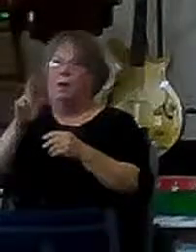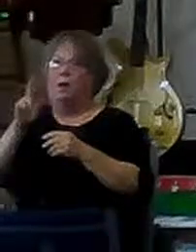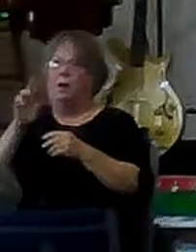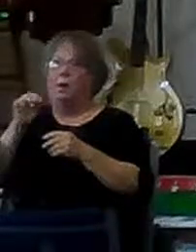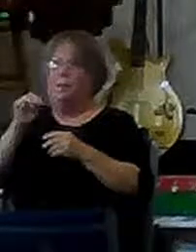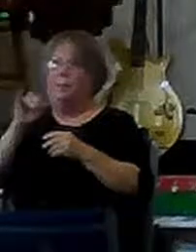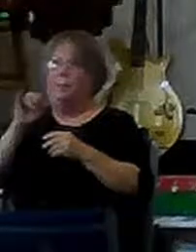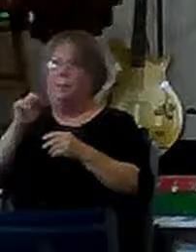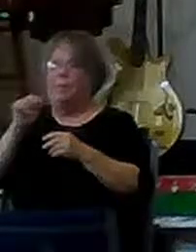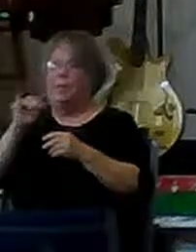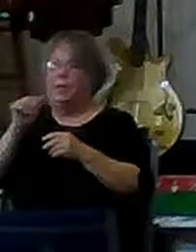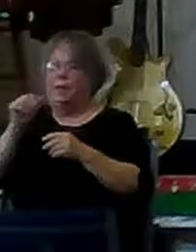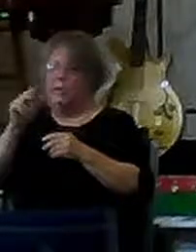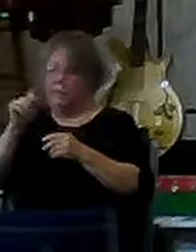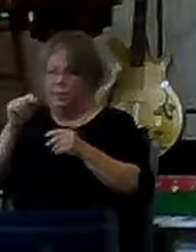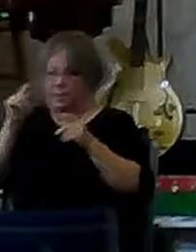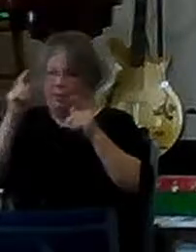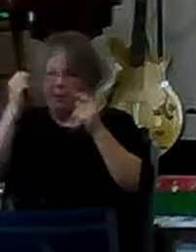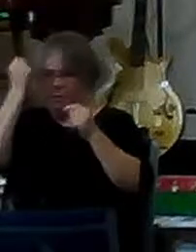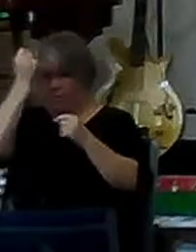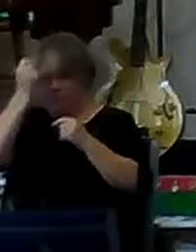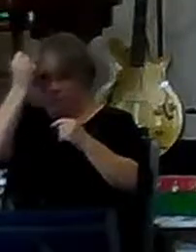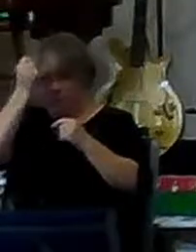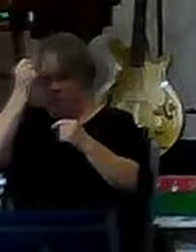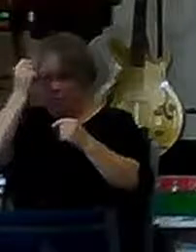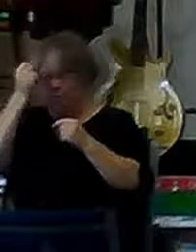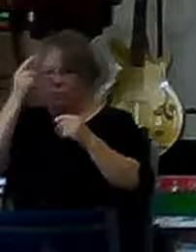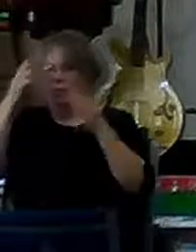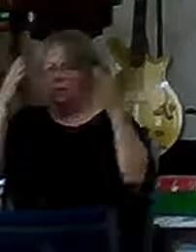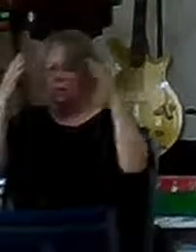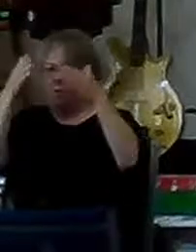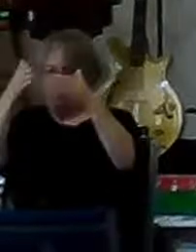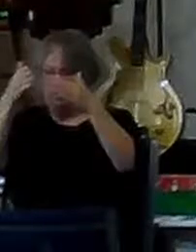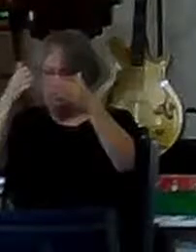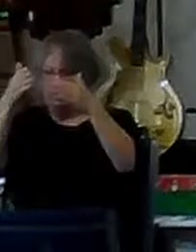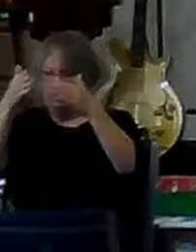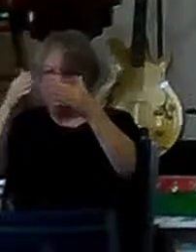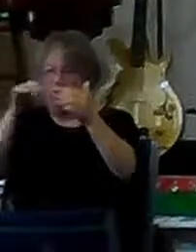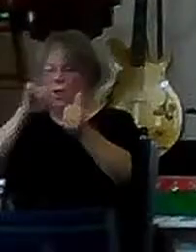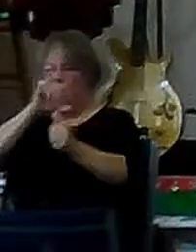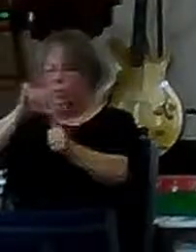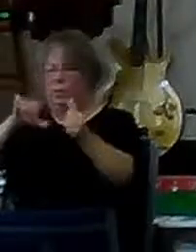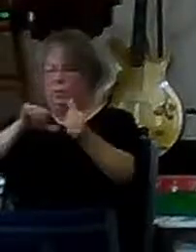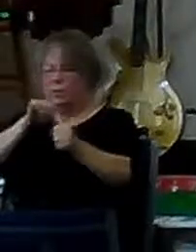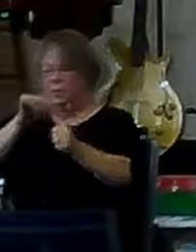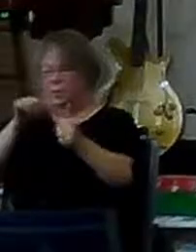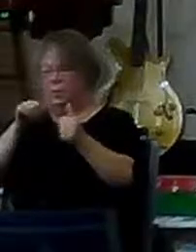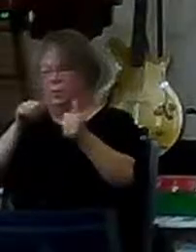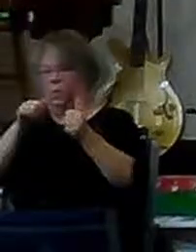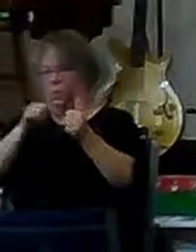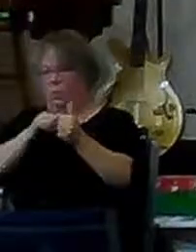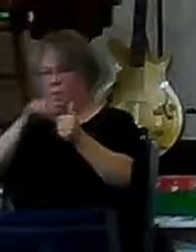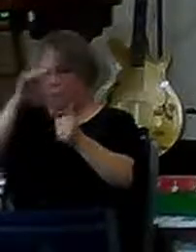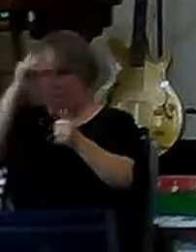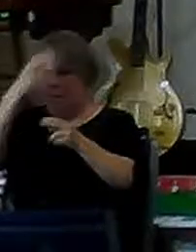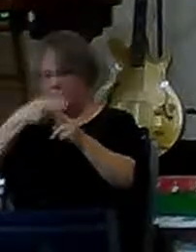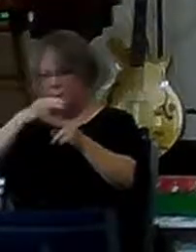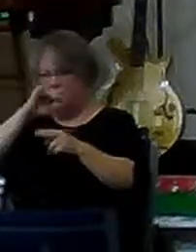a theological viewpoint. It's associated with a man by the name of Jacob